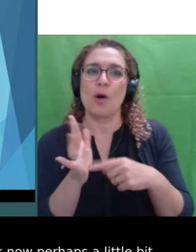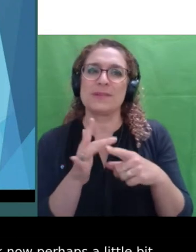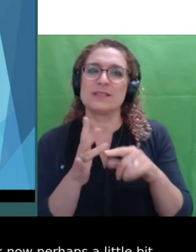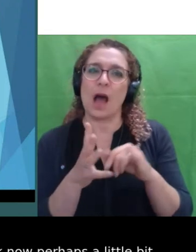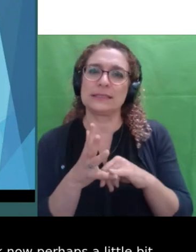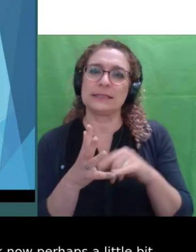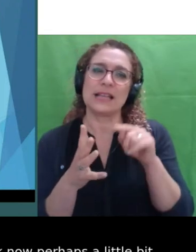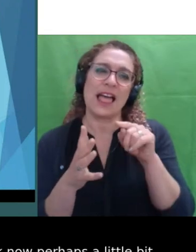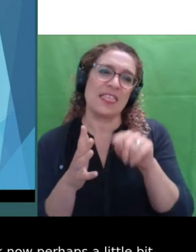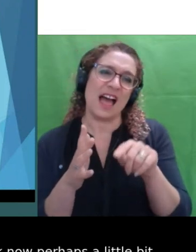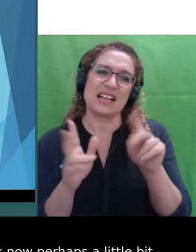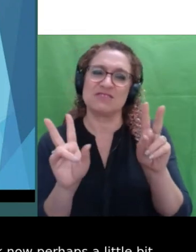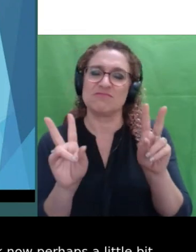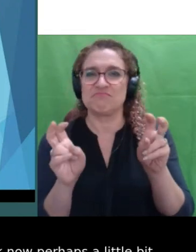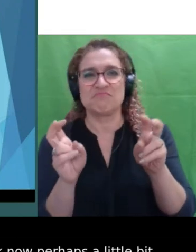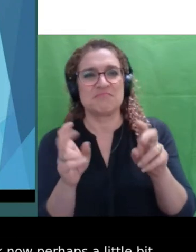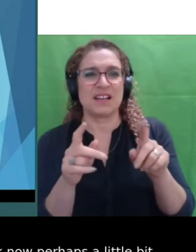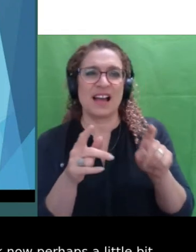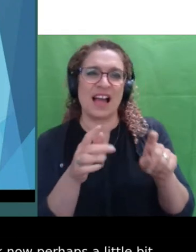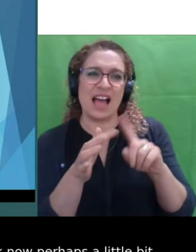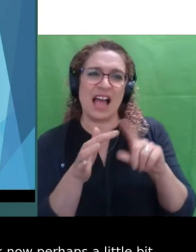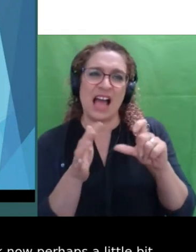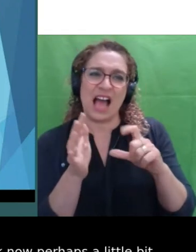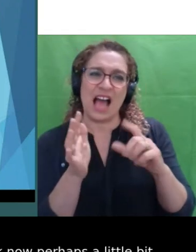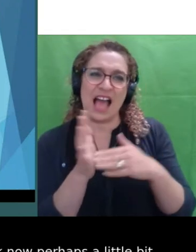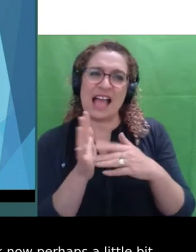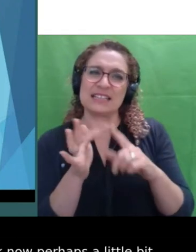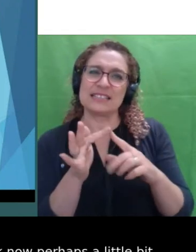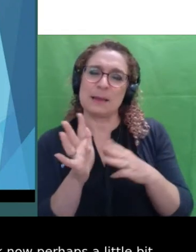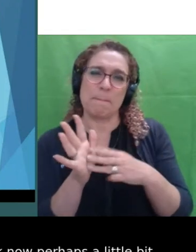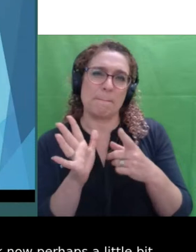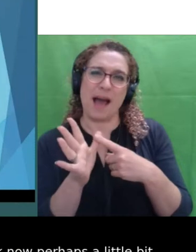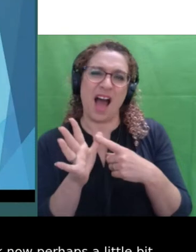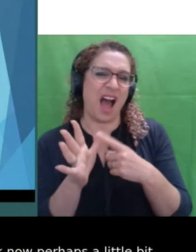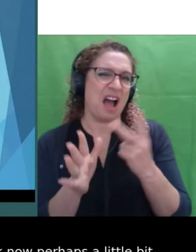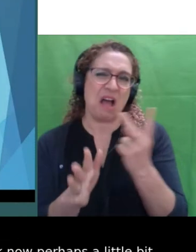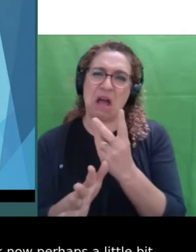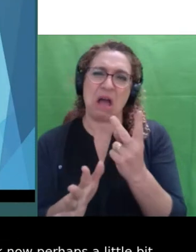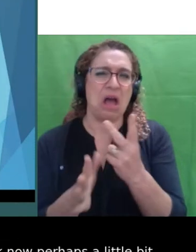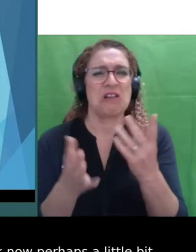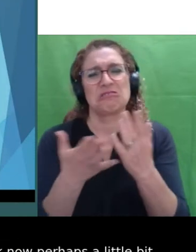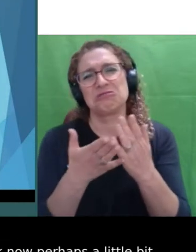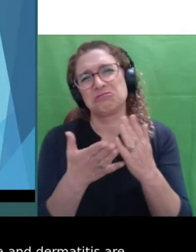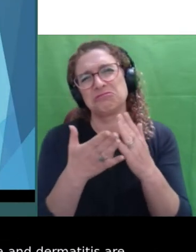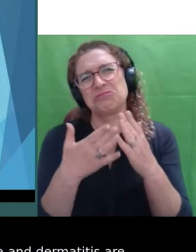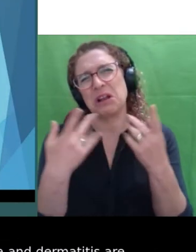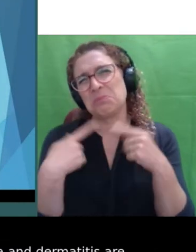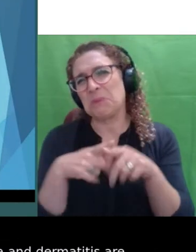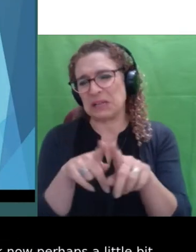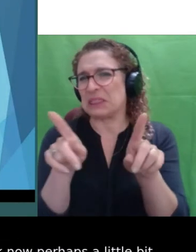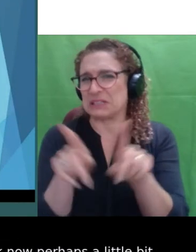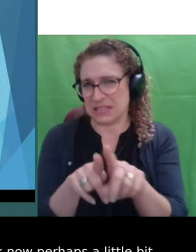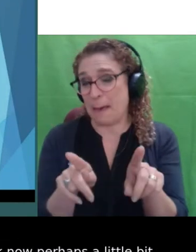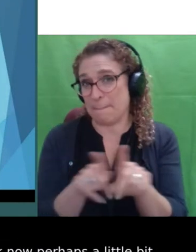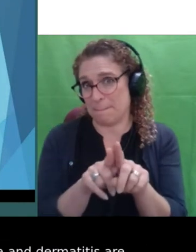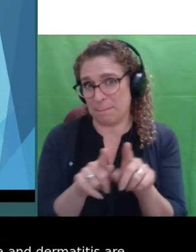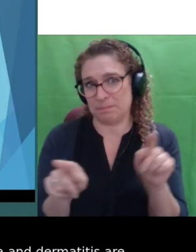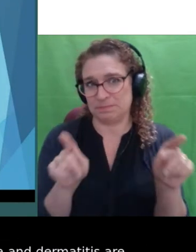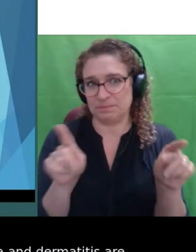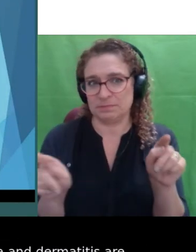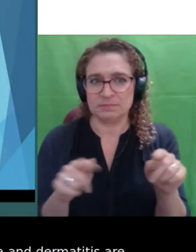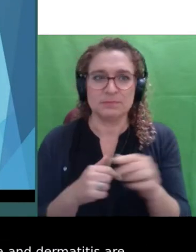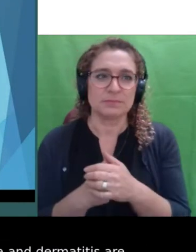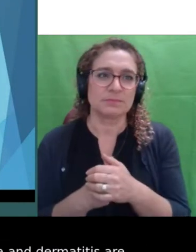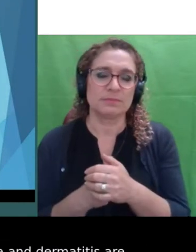just a trend because the word eczema dermatitis are interchangeable i suppose generally in my time we've always